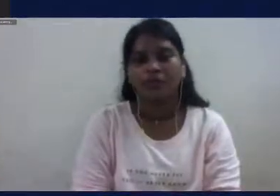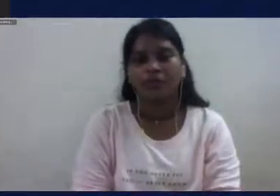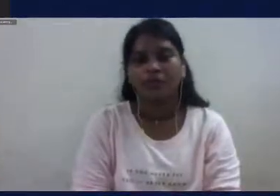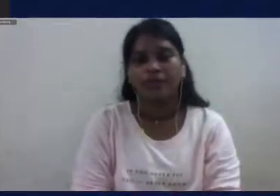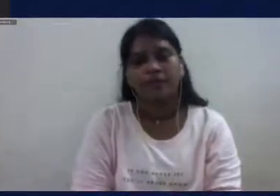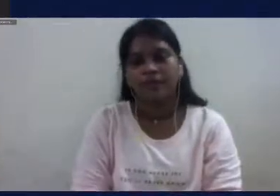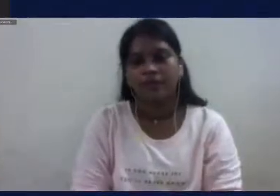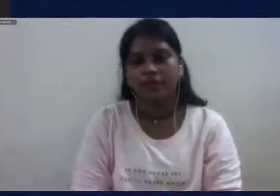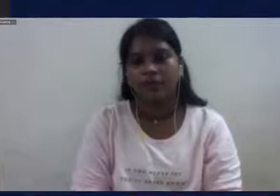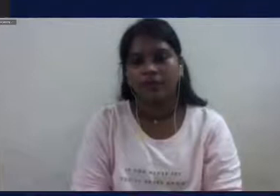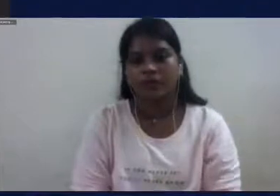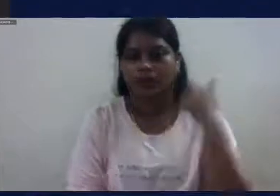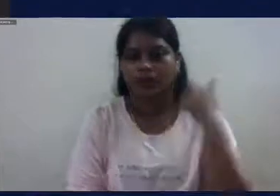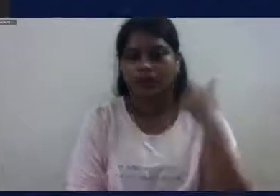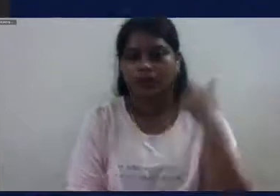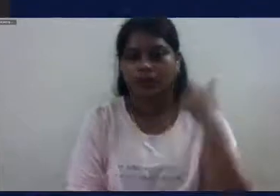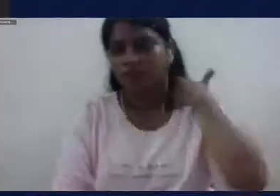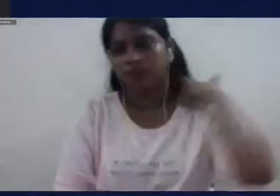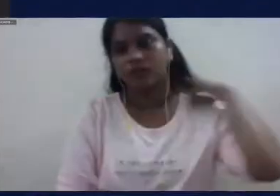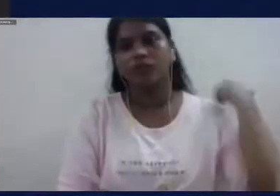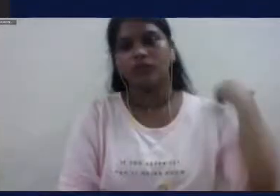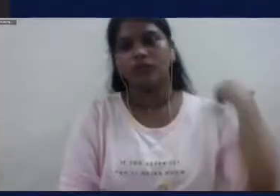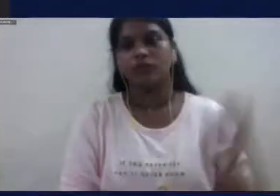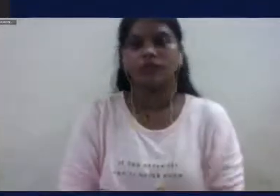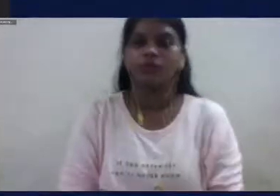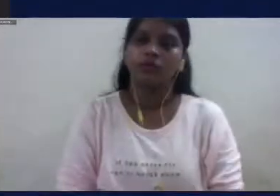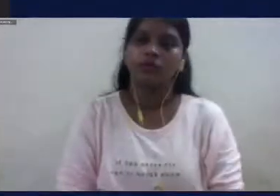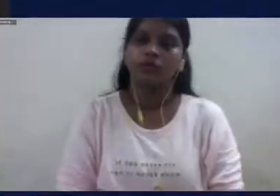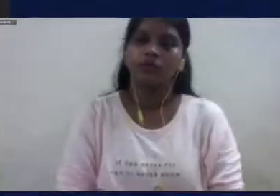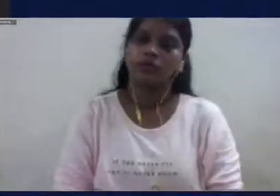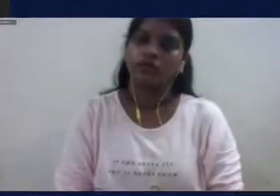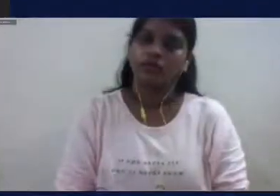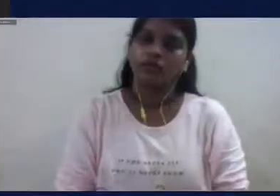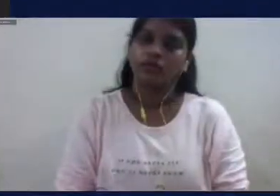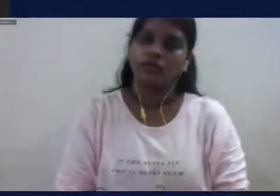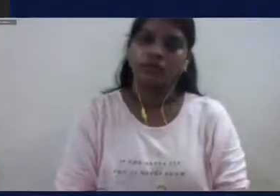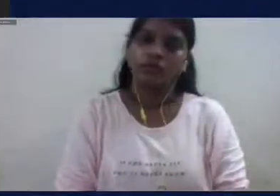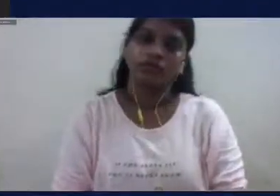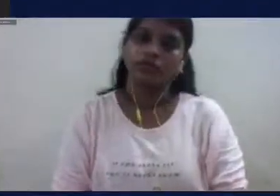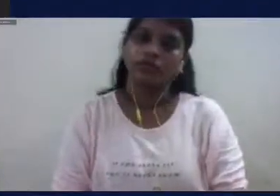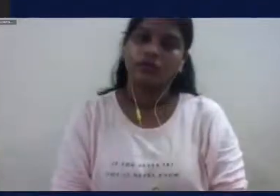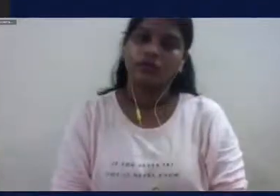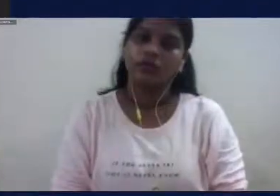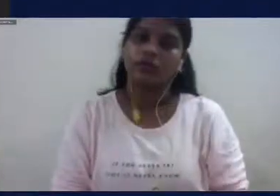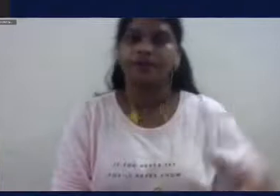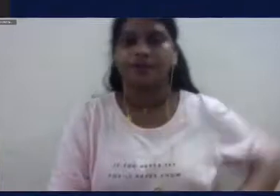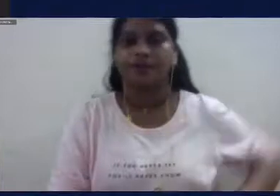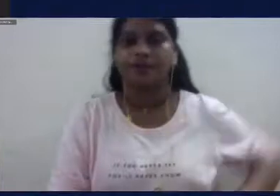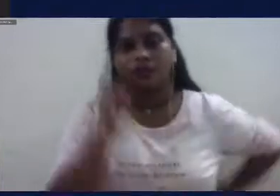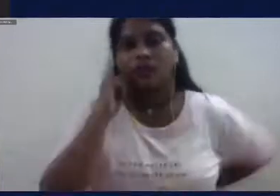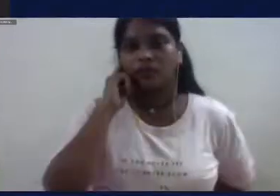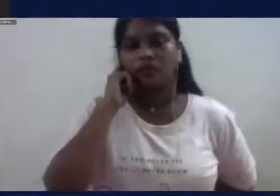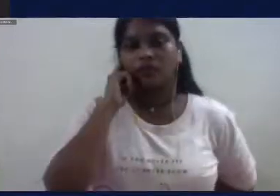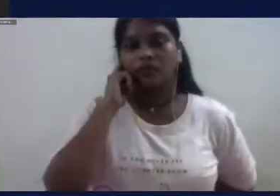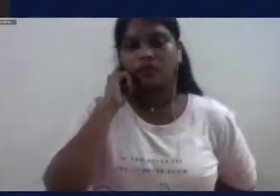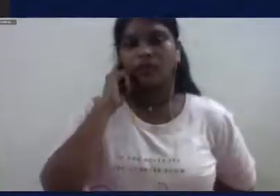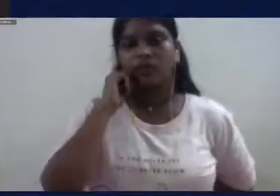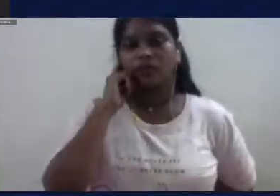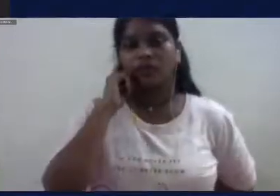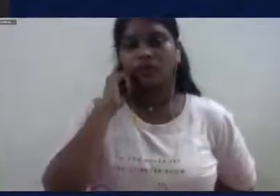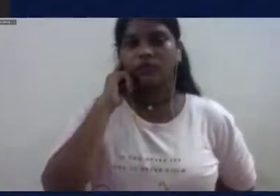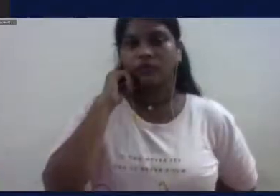that time. 28 minutes left in the podcast, 30-minute walk, it's on your team. There could be menus that sort